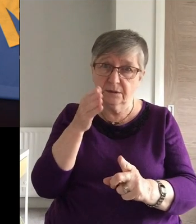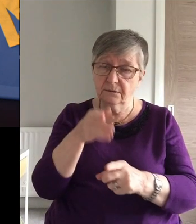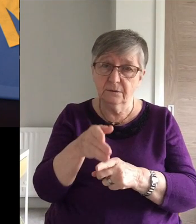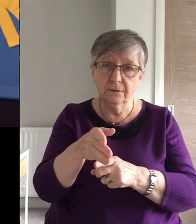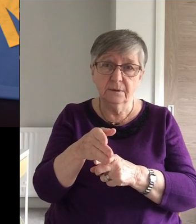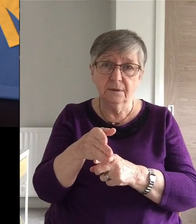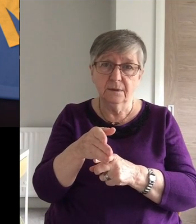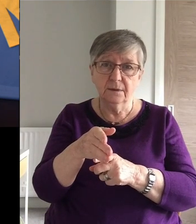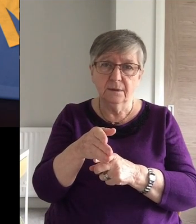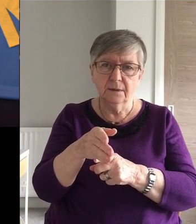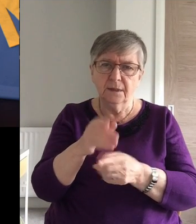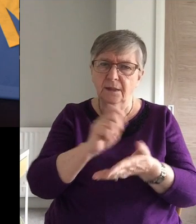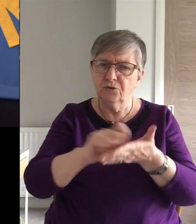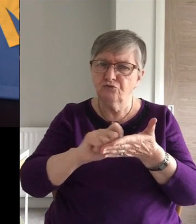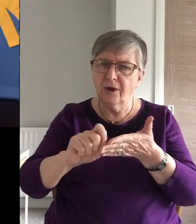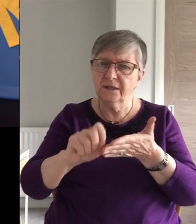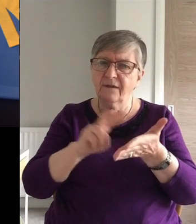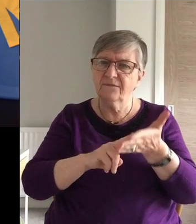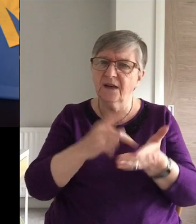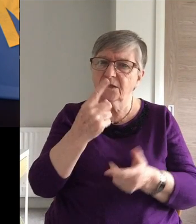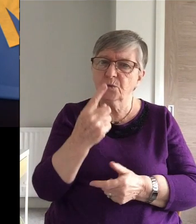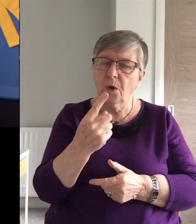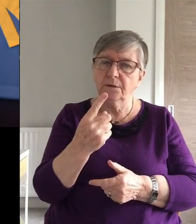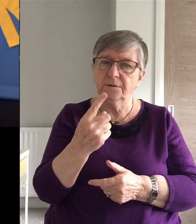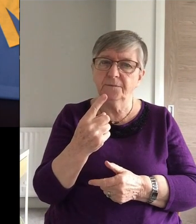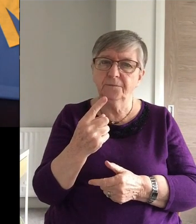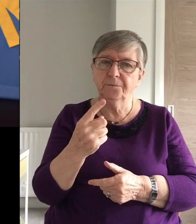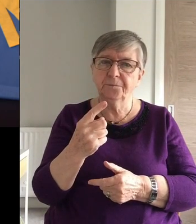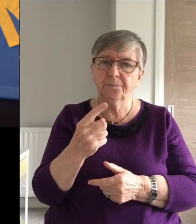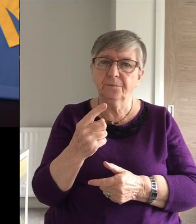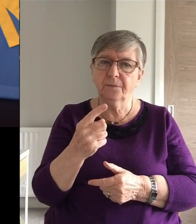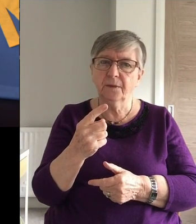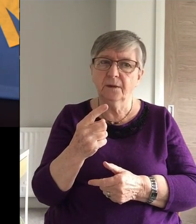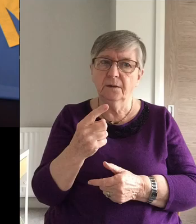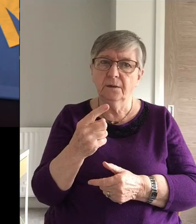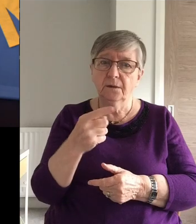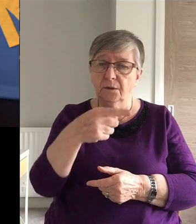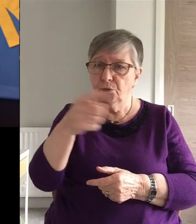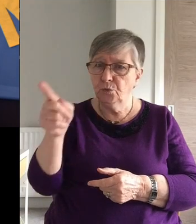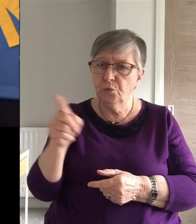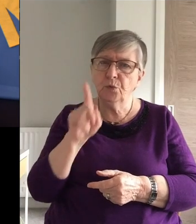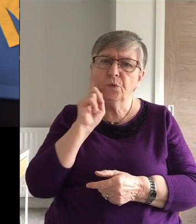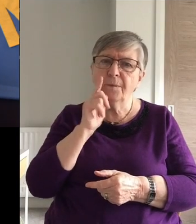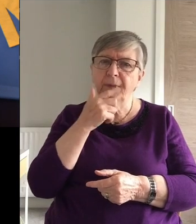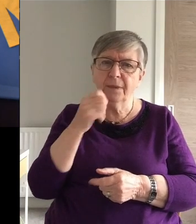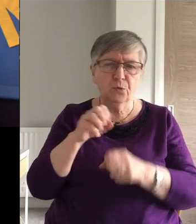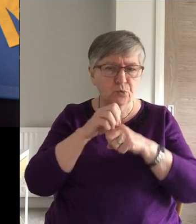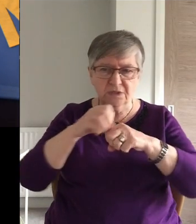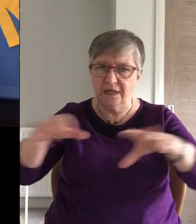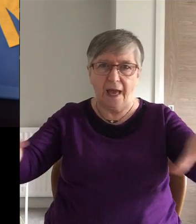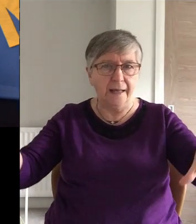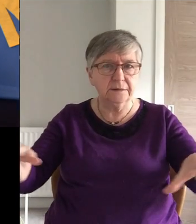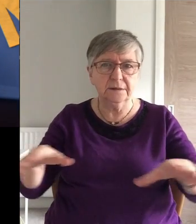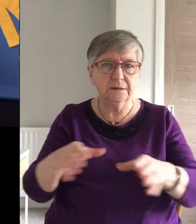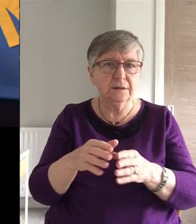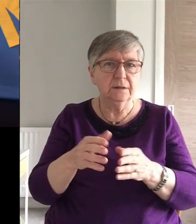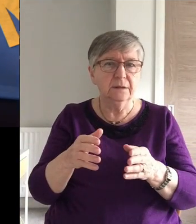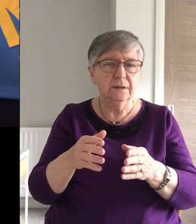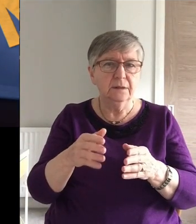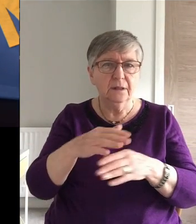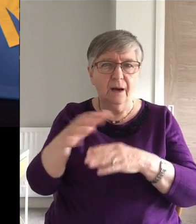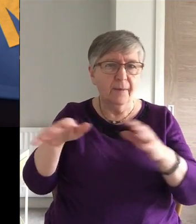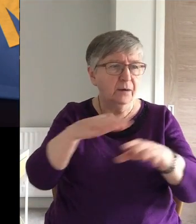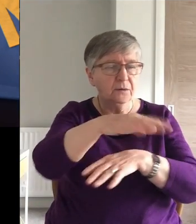point. He's writing verse 1 of chapter 1 to Christians who are scattered, the 12